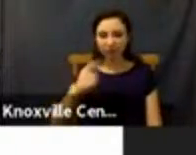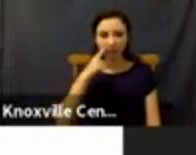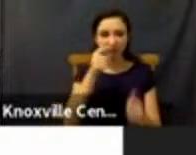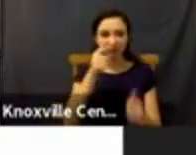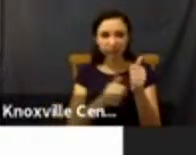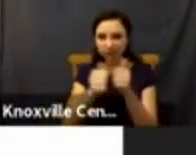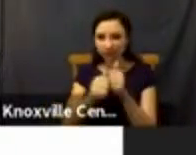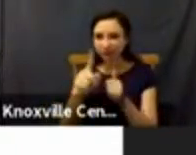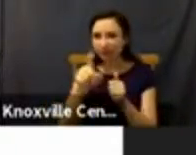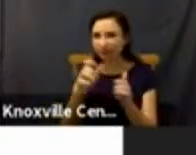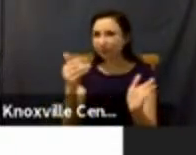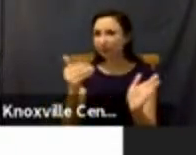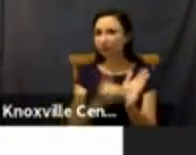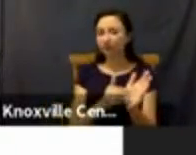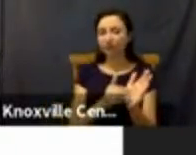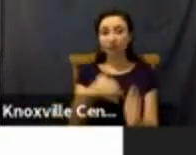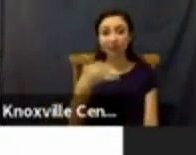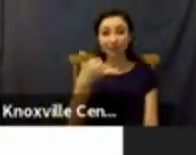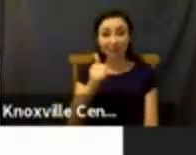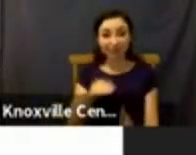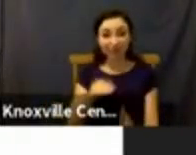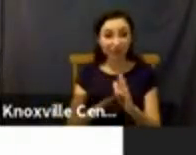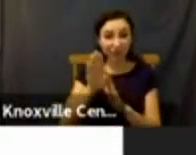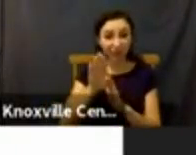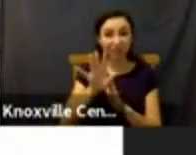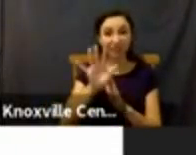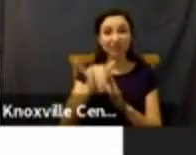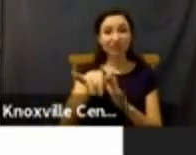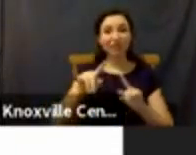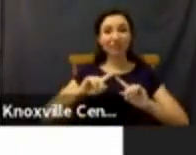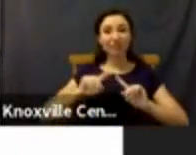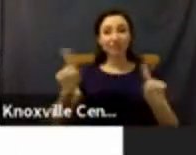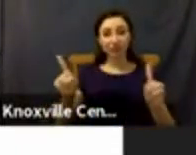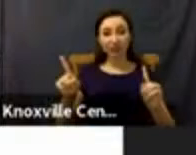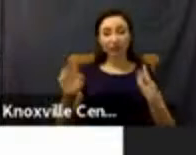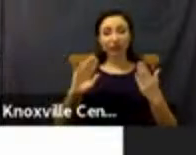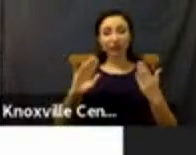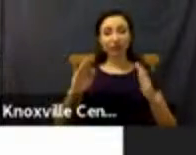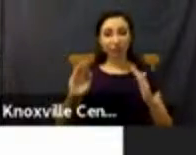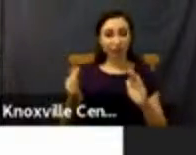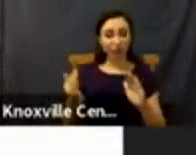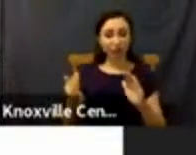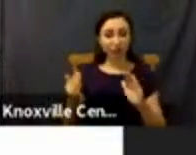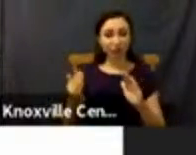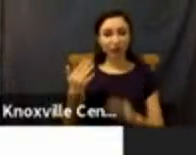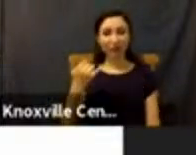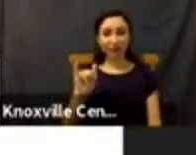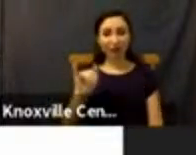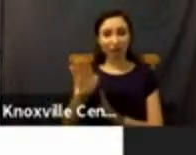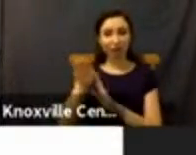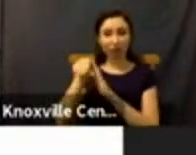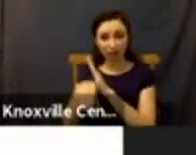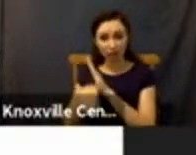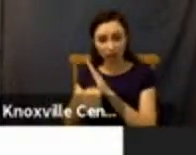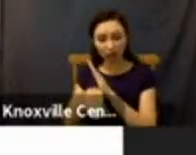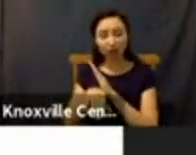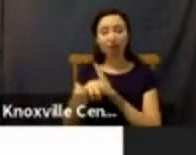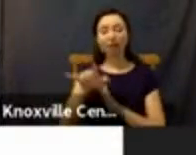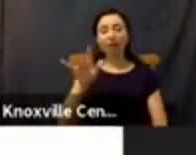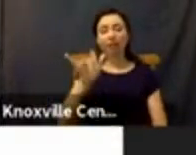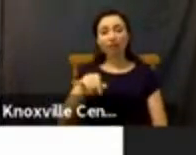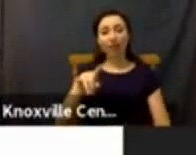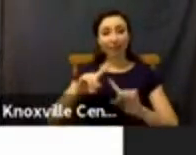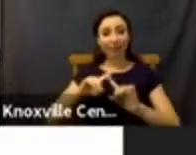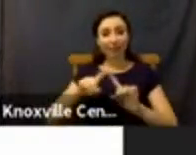and a yellow rising, that's going to be different than a yellow falling, and that's going to be potentially different